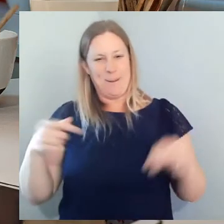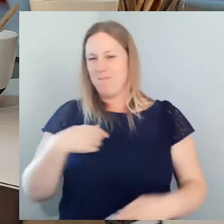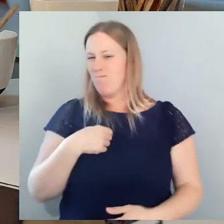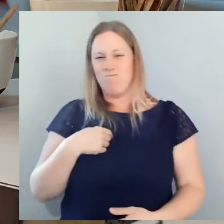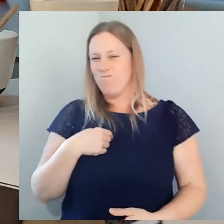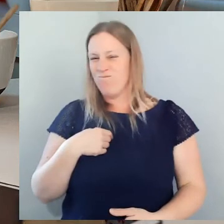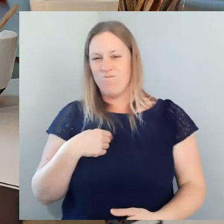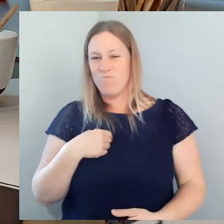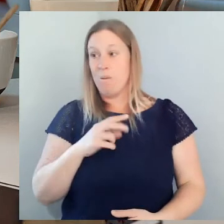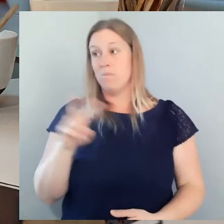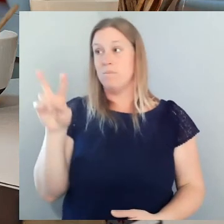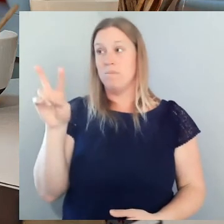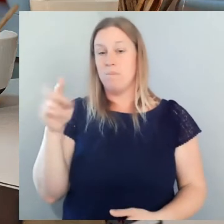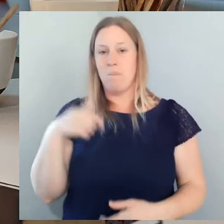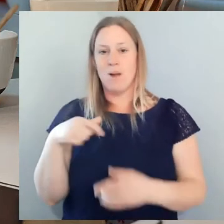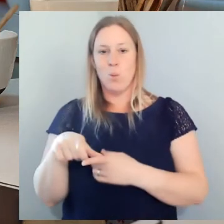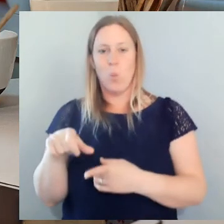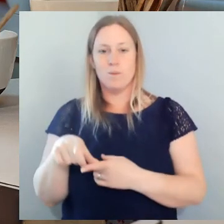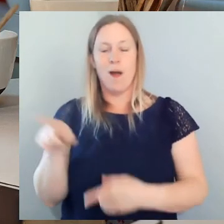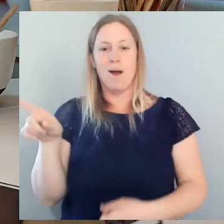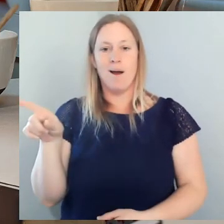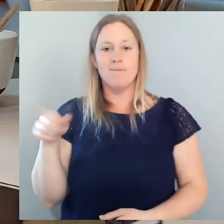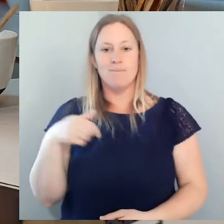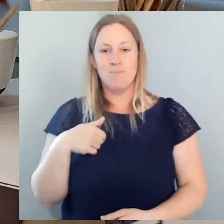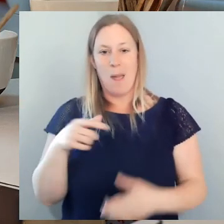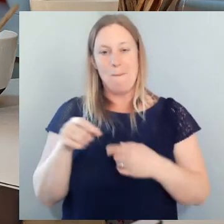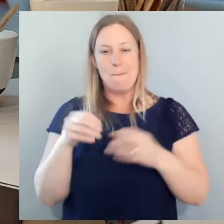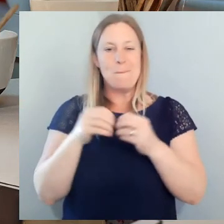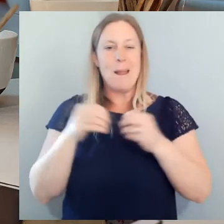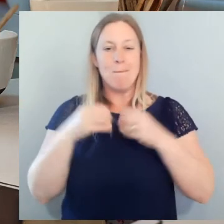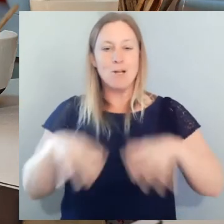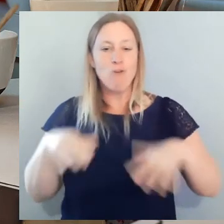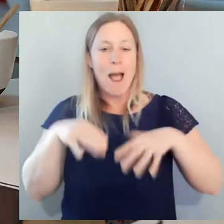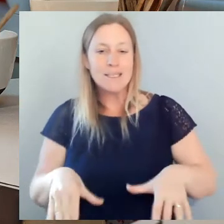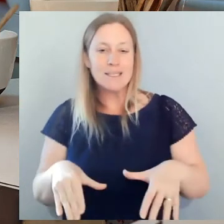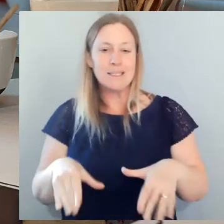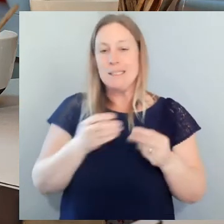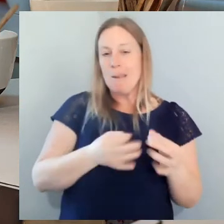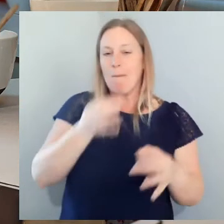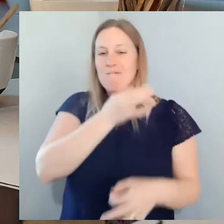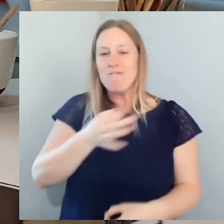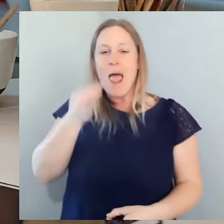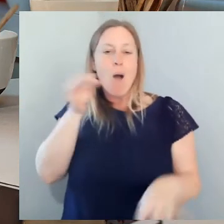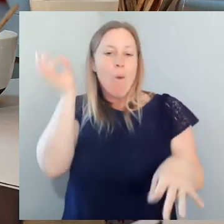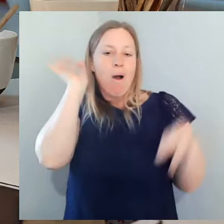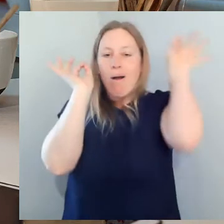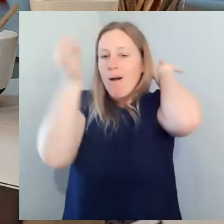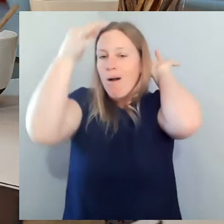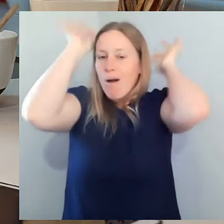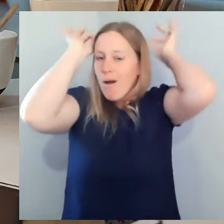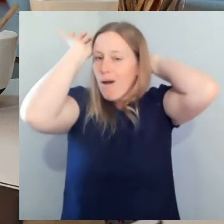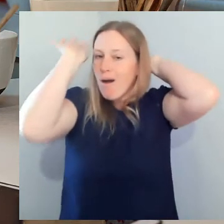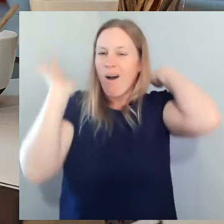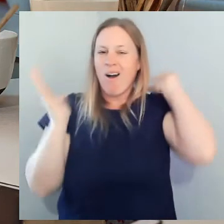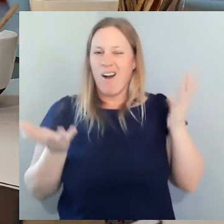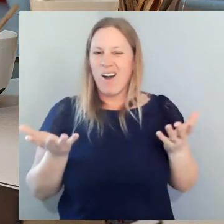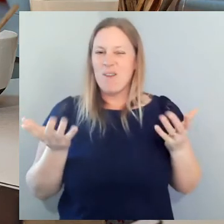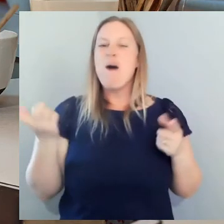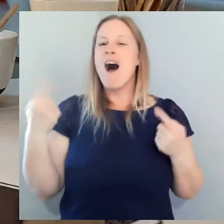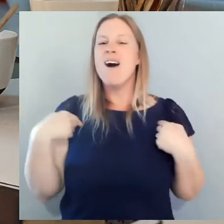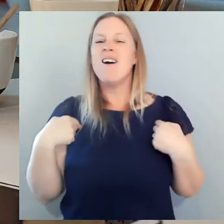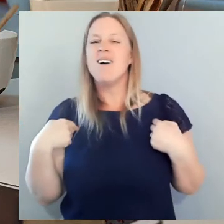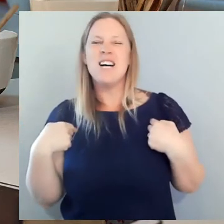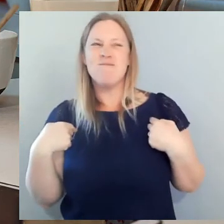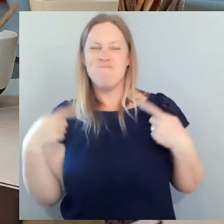Well, kind of, but not the full thing. I glanced at my daughter. I wore Bieber dresses and occasionally some flowers in